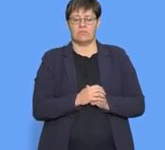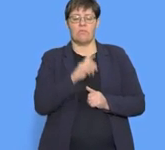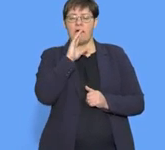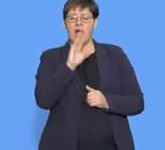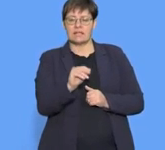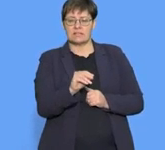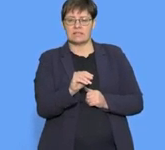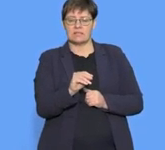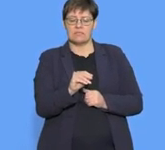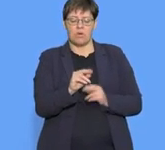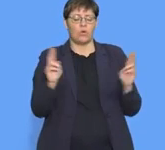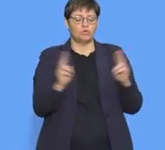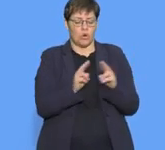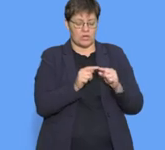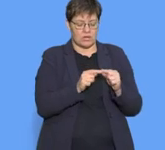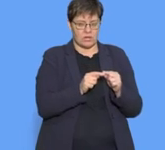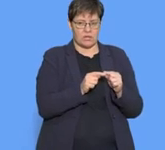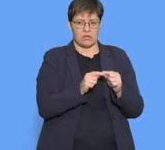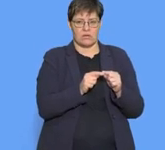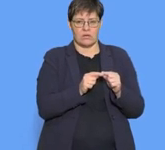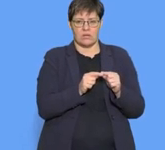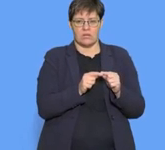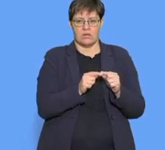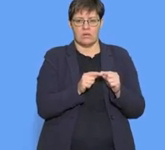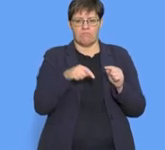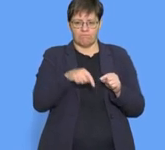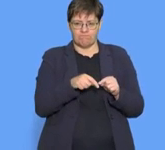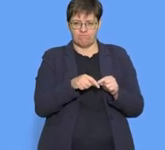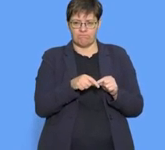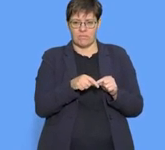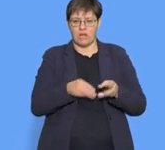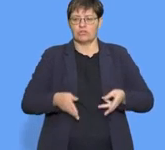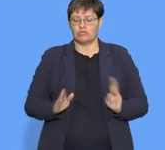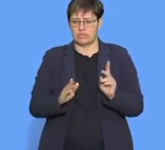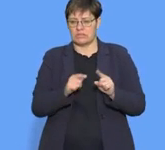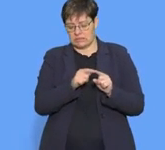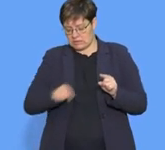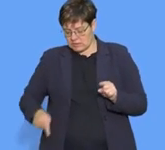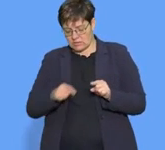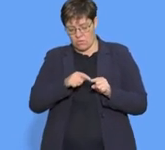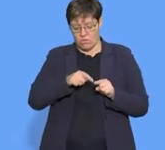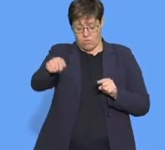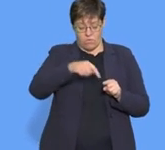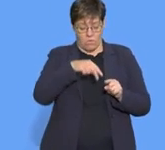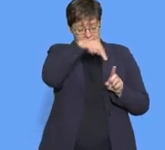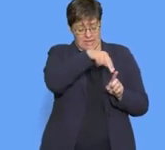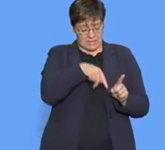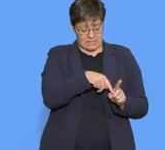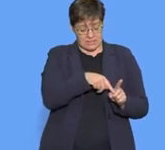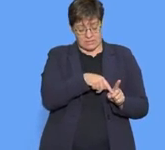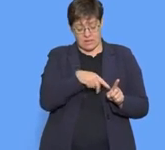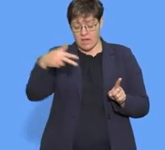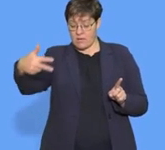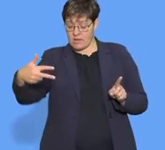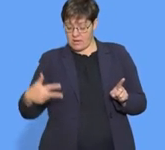They ask, what is the shortest distance from Joe to the street? Remember again, Joe was standing here.